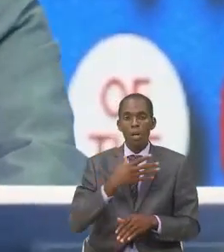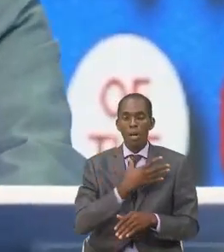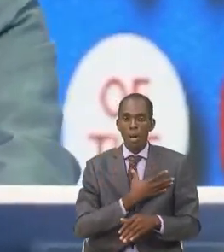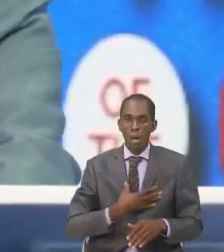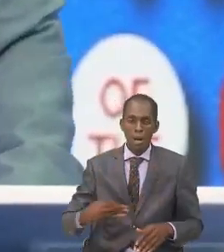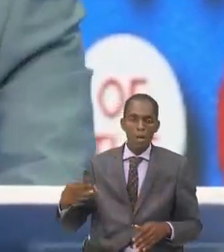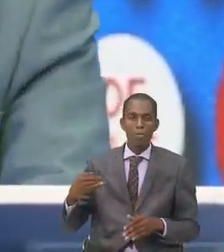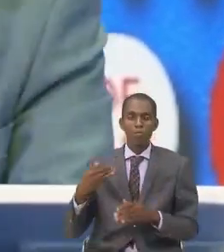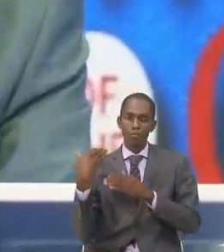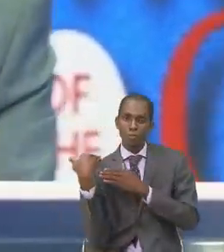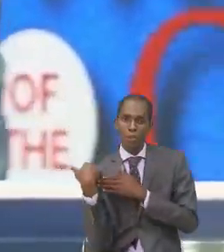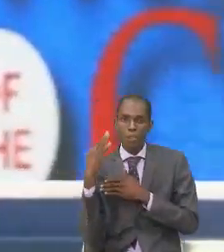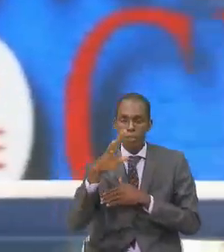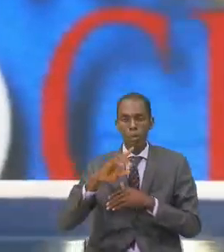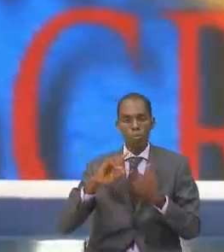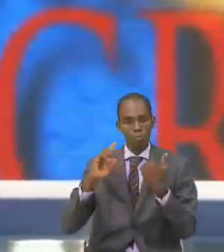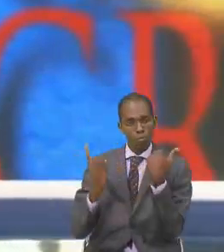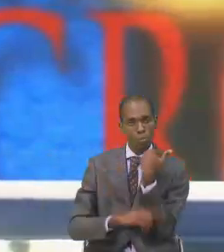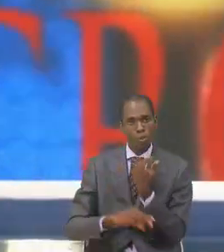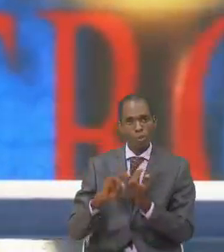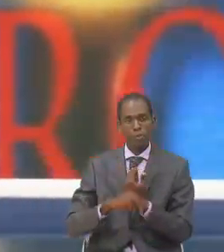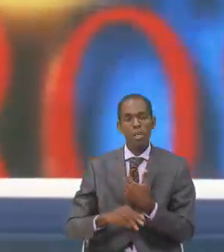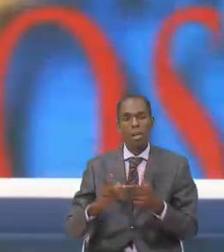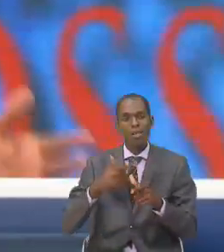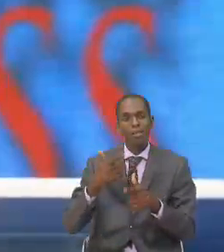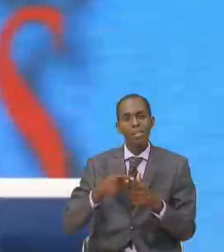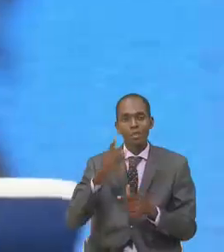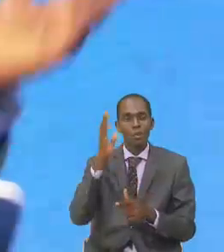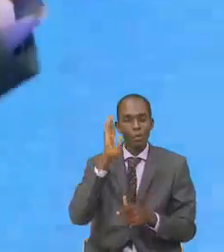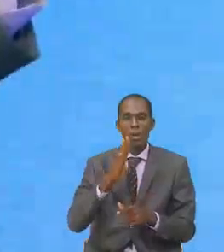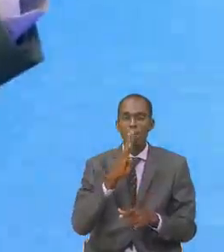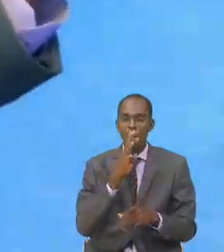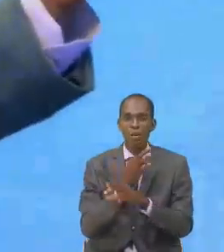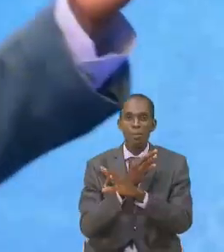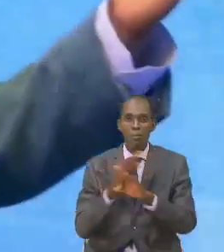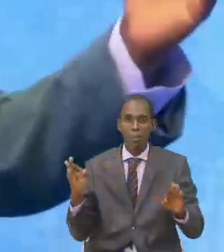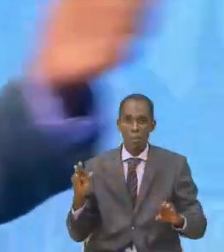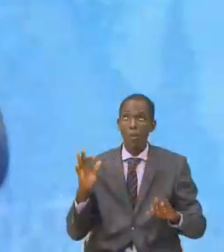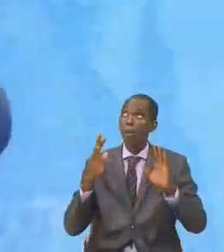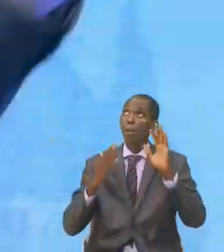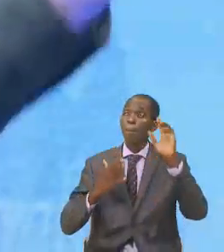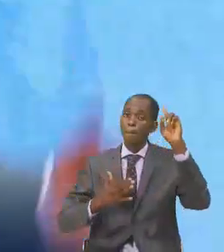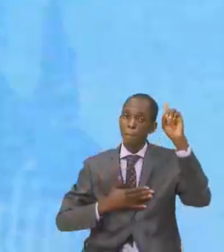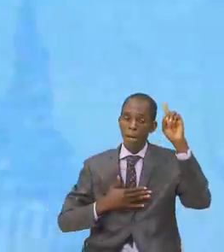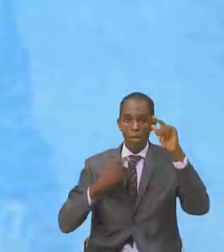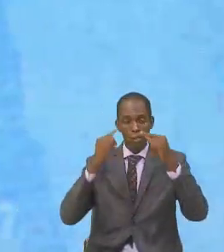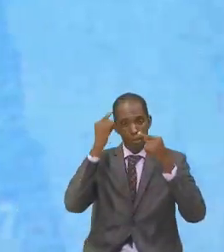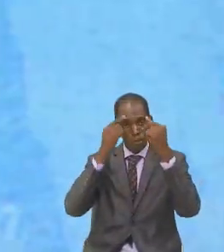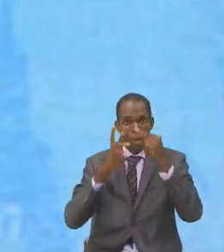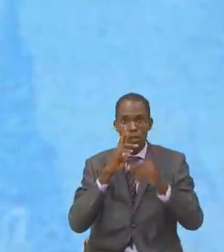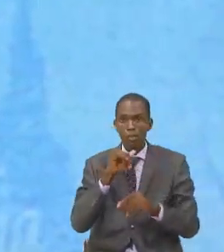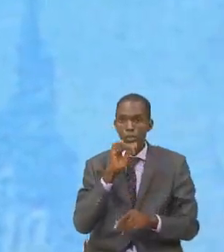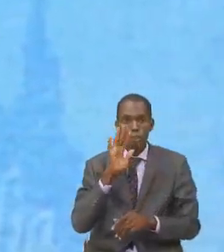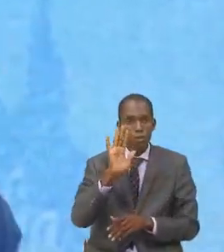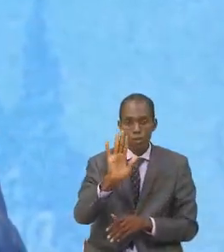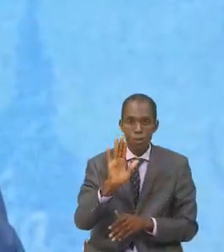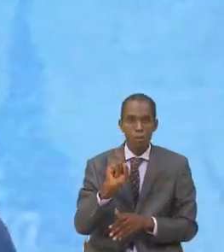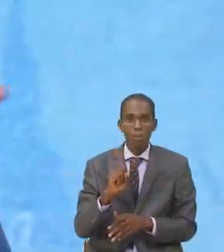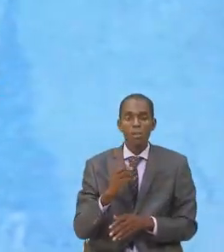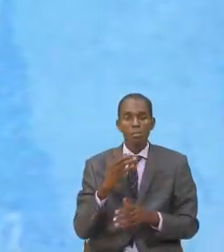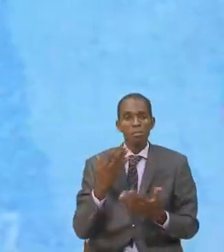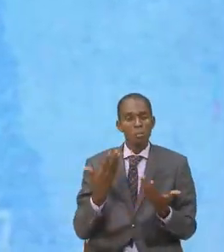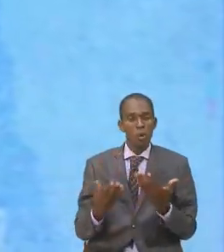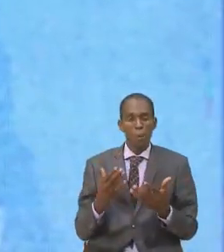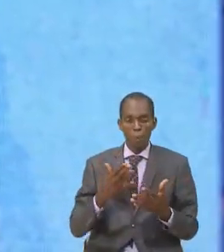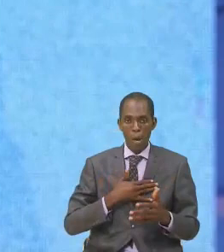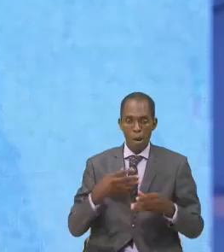for you. He will bear your punishment. And then you'll be free. My thoughts